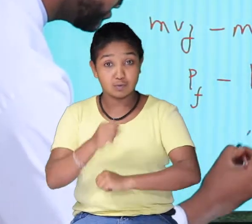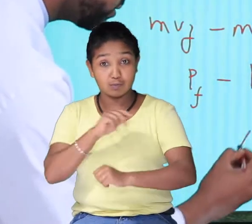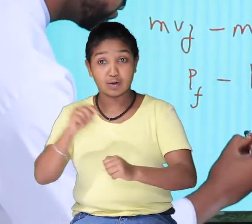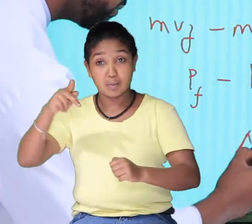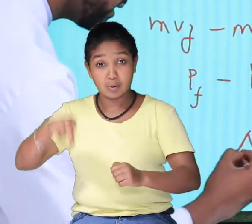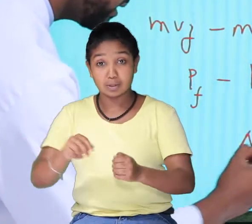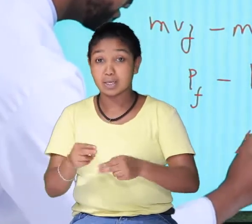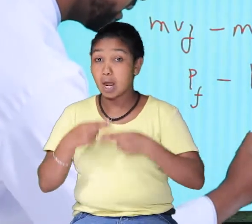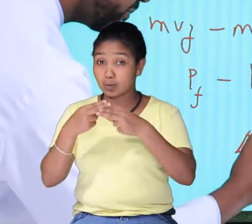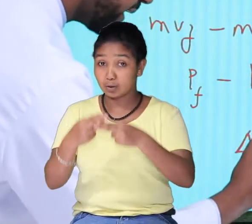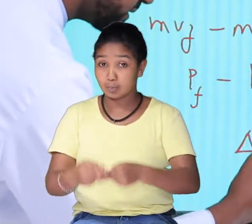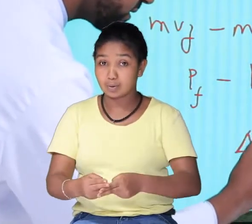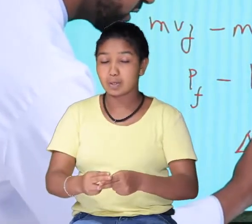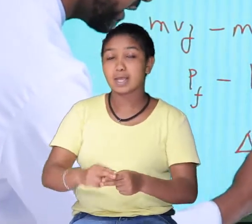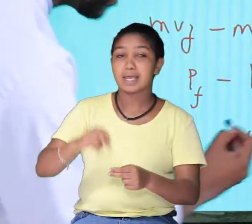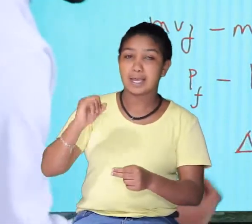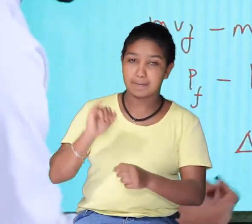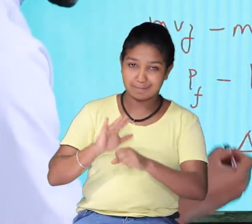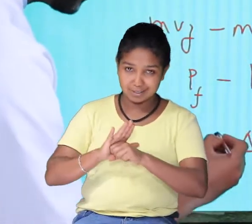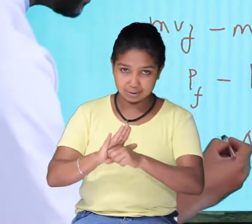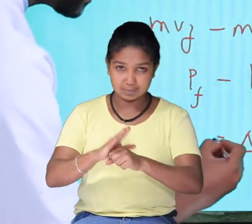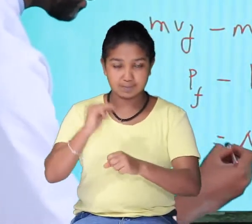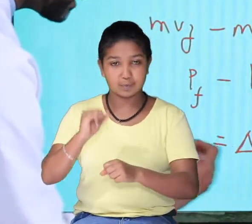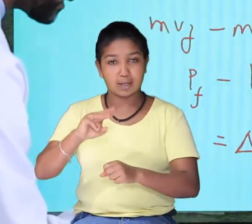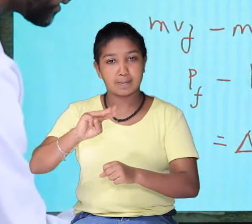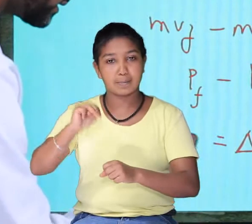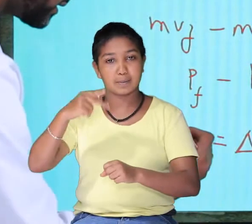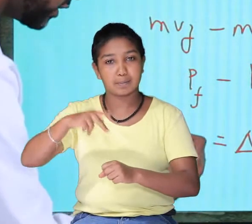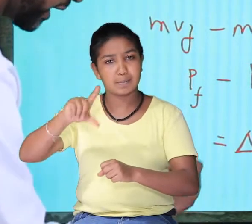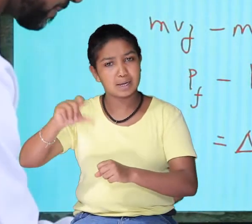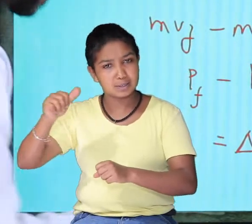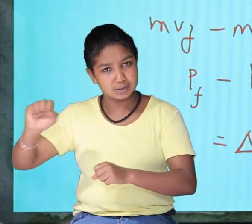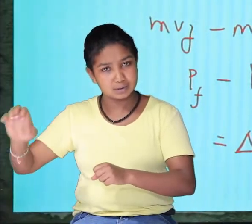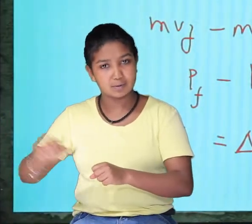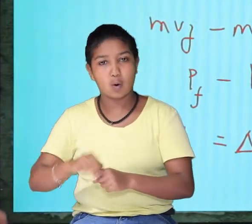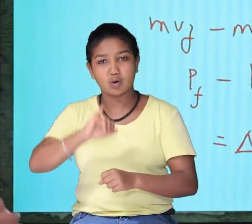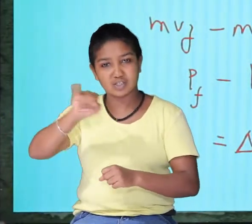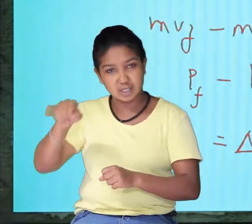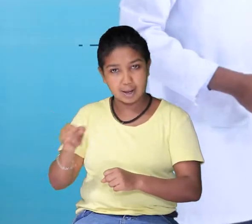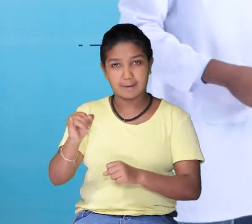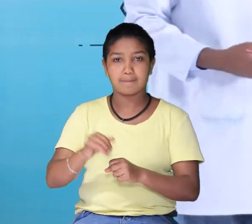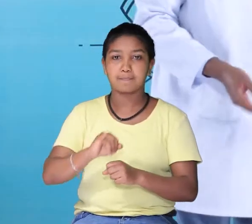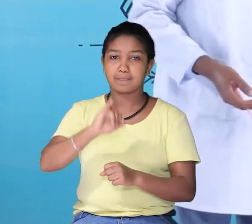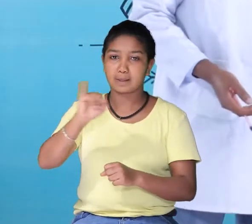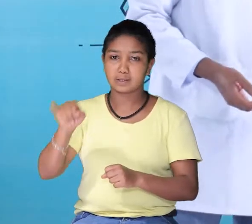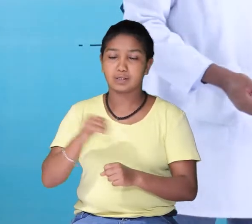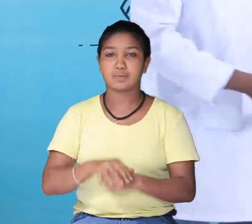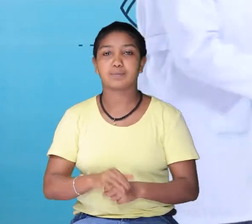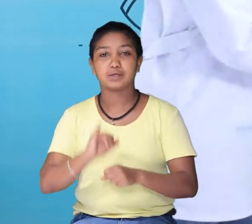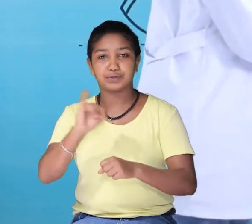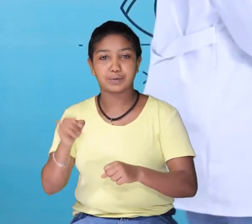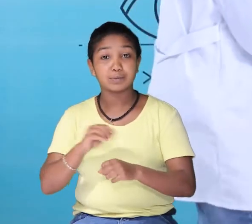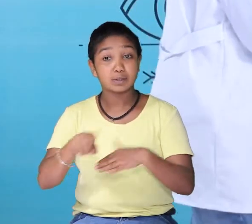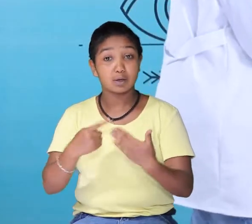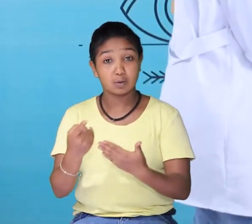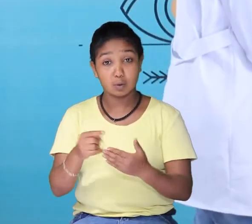is known to be impulse. Change of p is termed as j, which is known to be impulse.